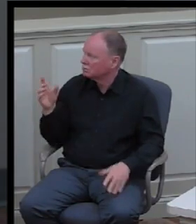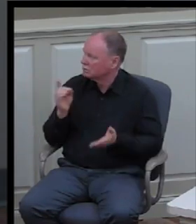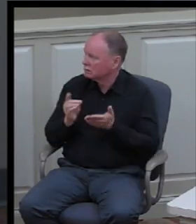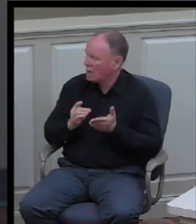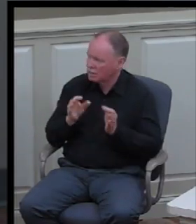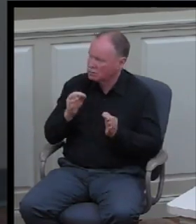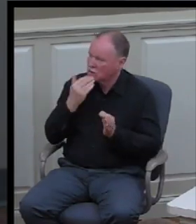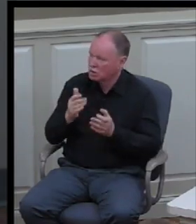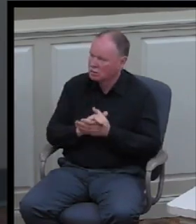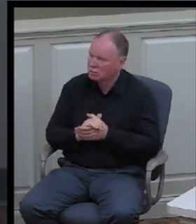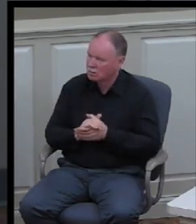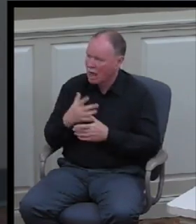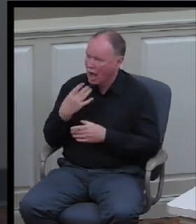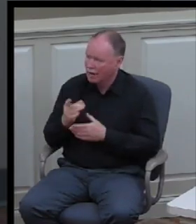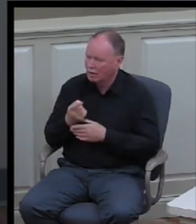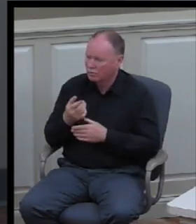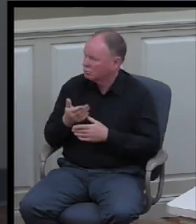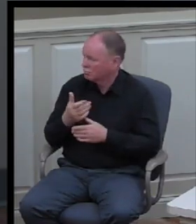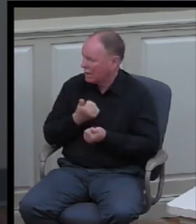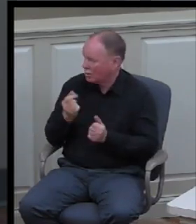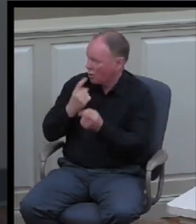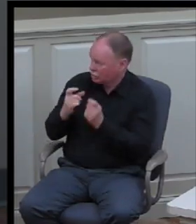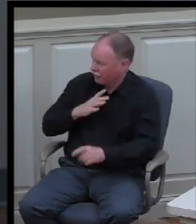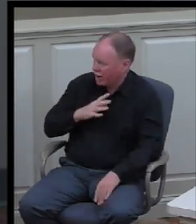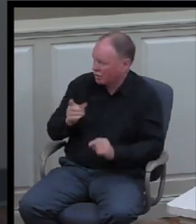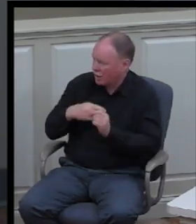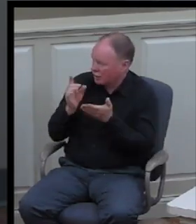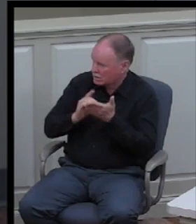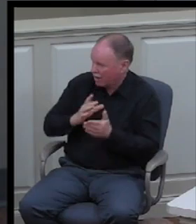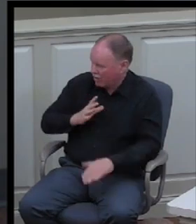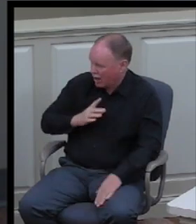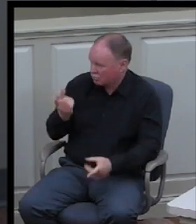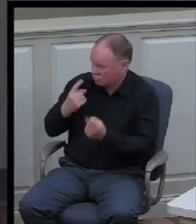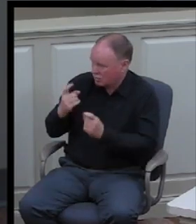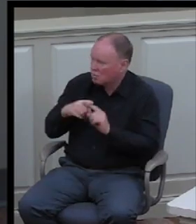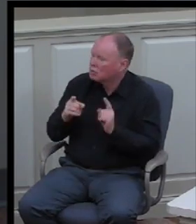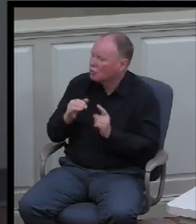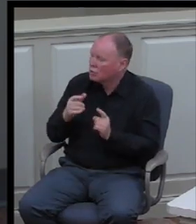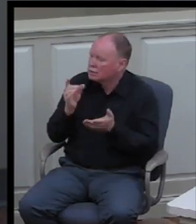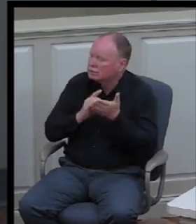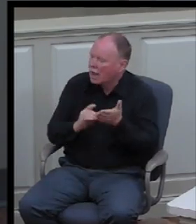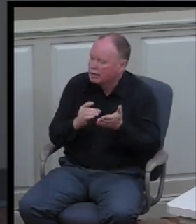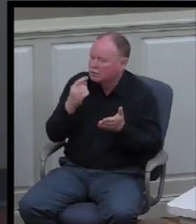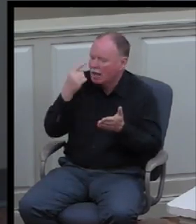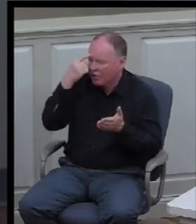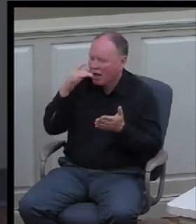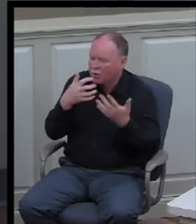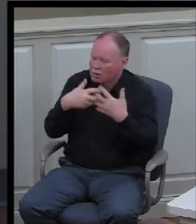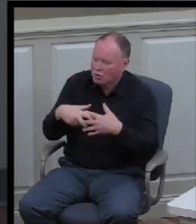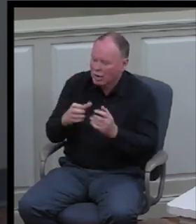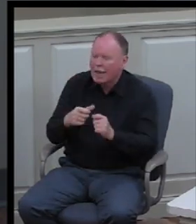everything. I'm more than glad to answer any questions you have about the design, but we programmed it to work so that we could